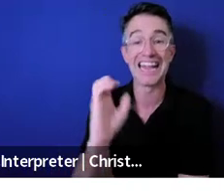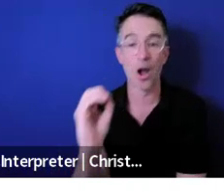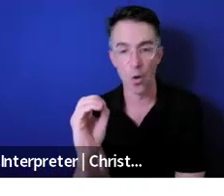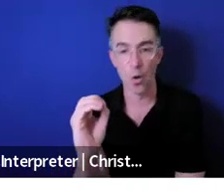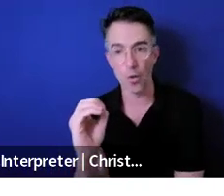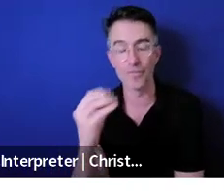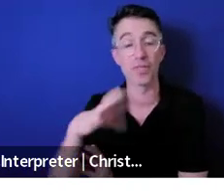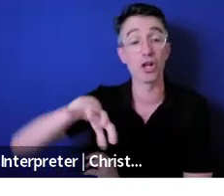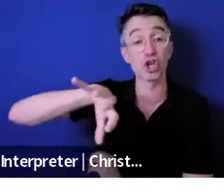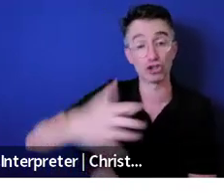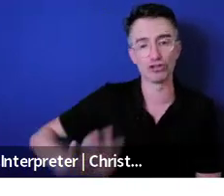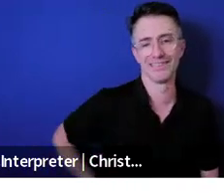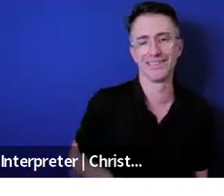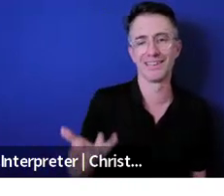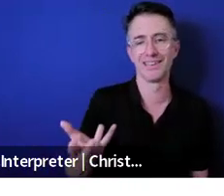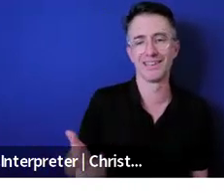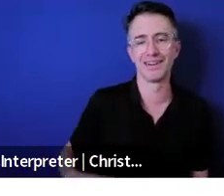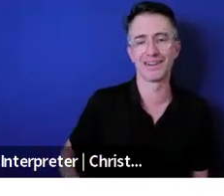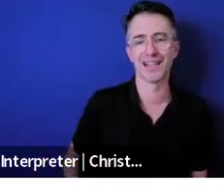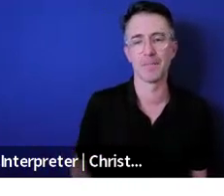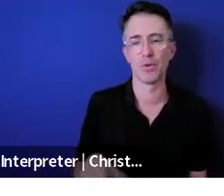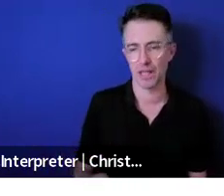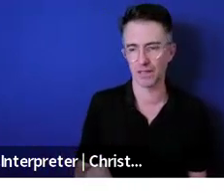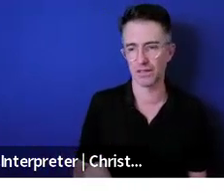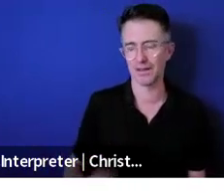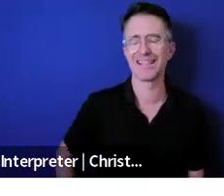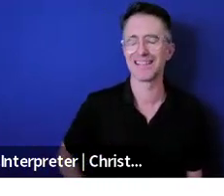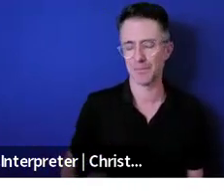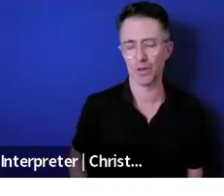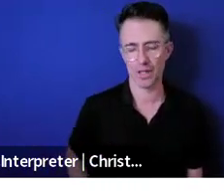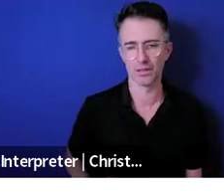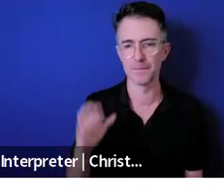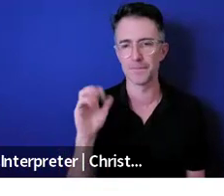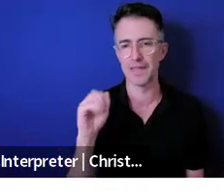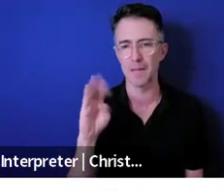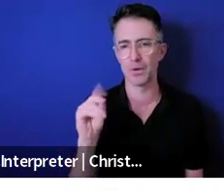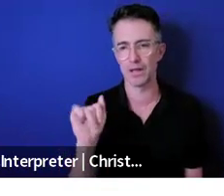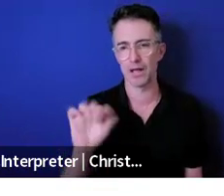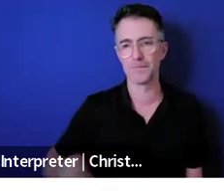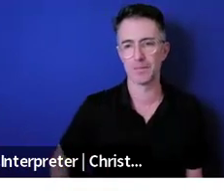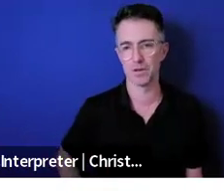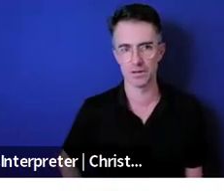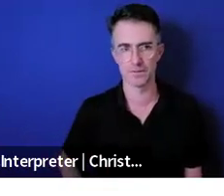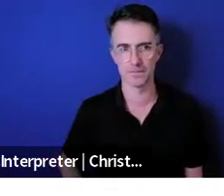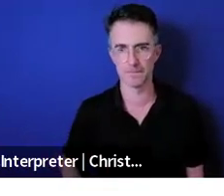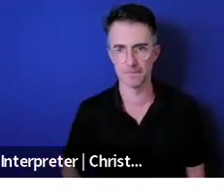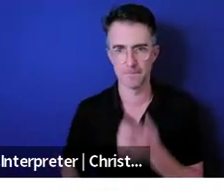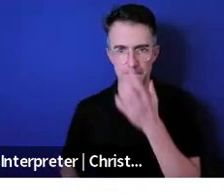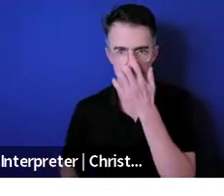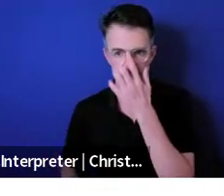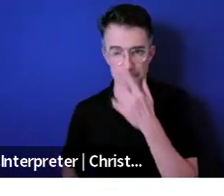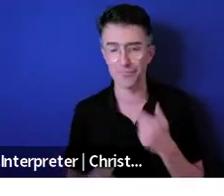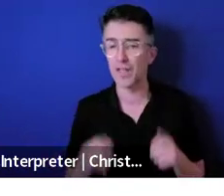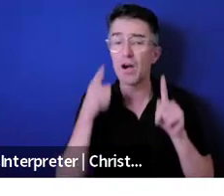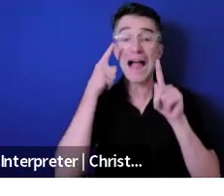In this webinars, we are aiming to listen and to learn and to get the lesson learned about